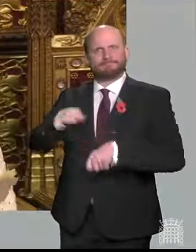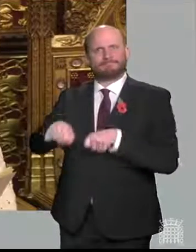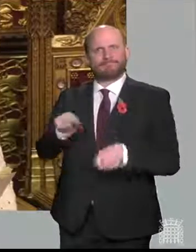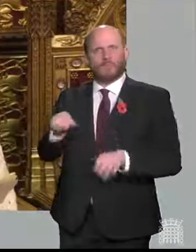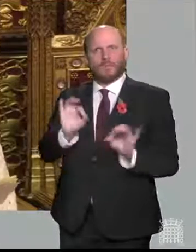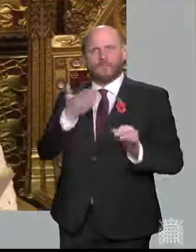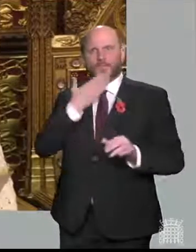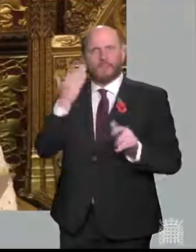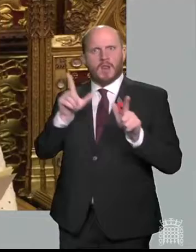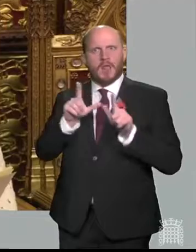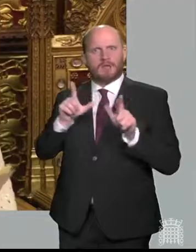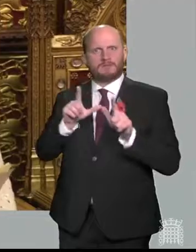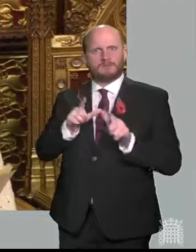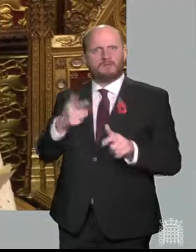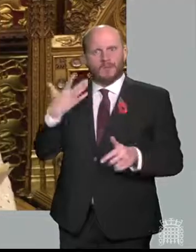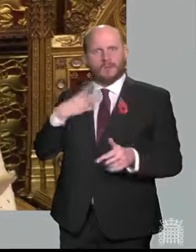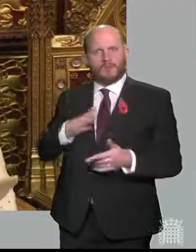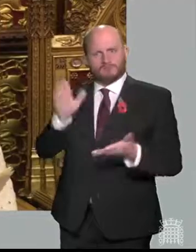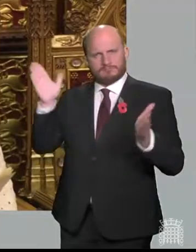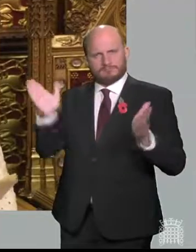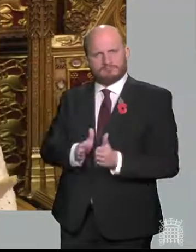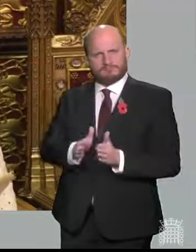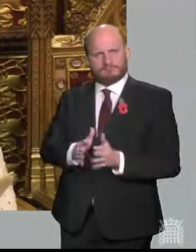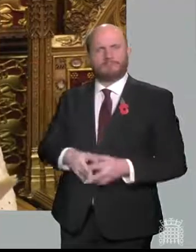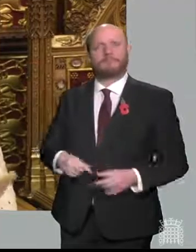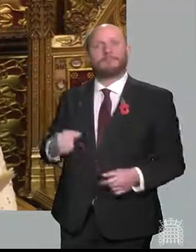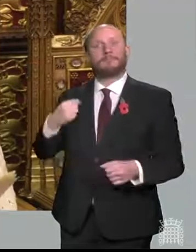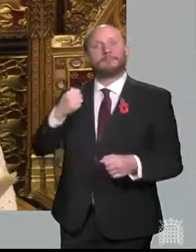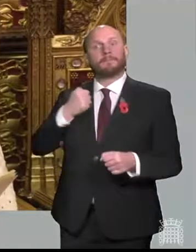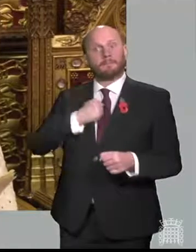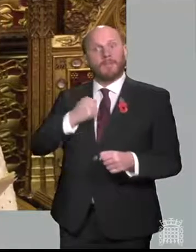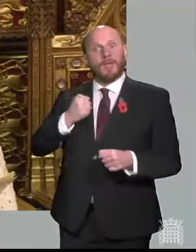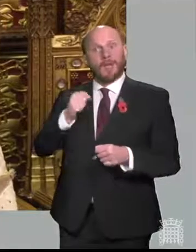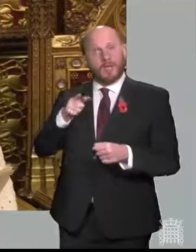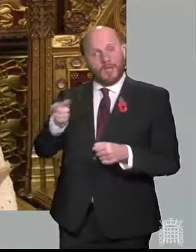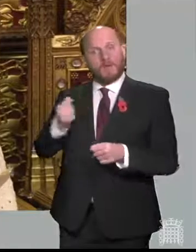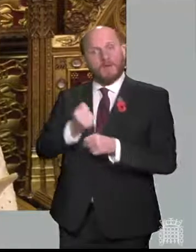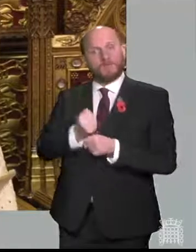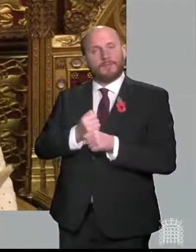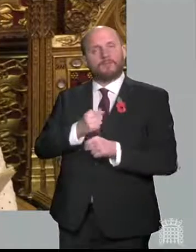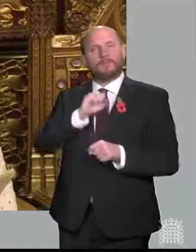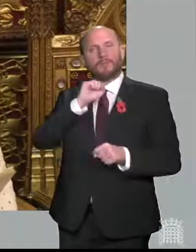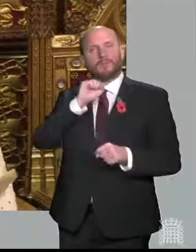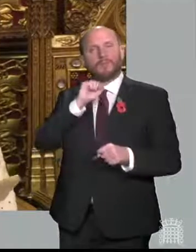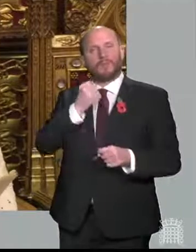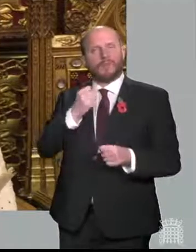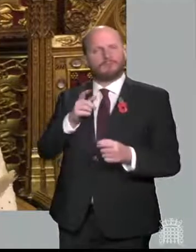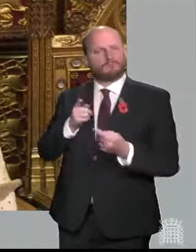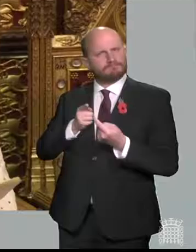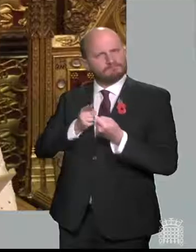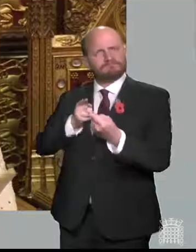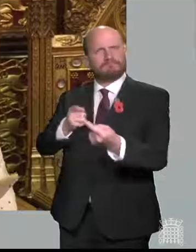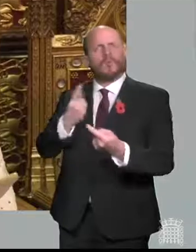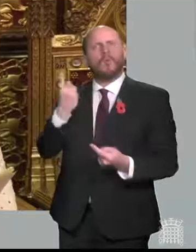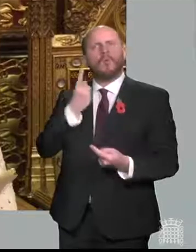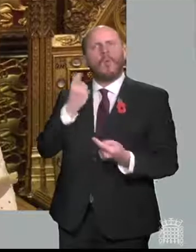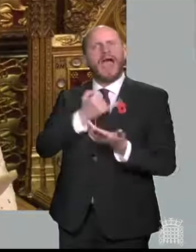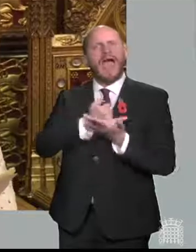My government is committed to tackling anti-Semitism and ensuring that the Holocaust is never